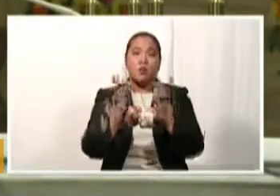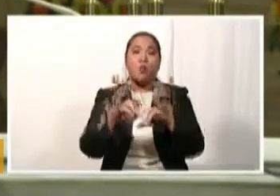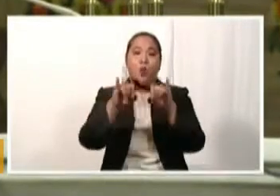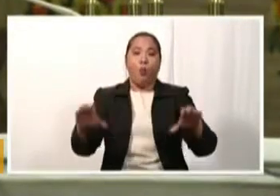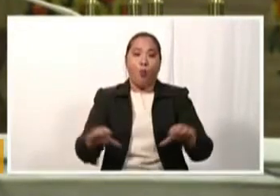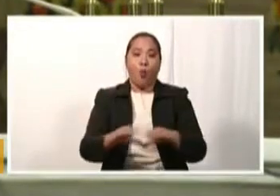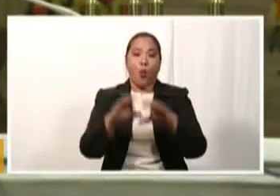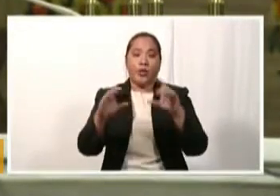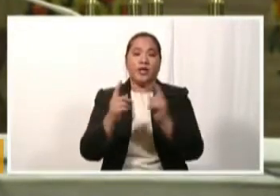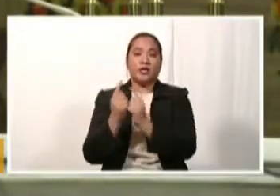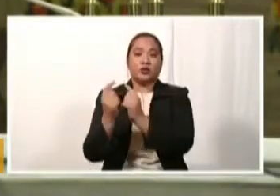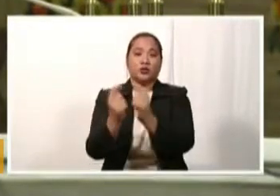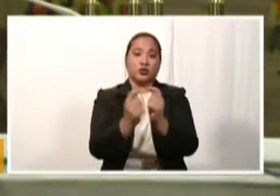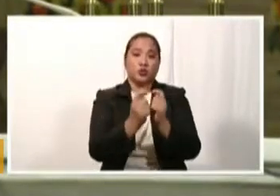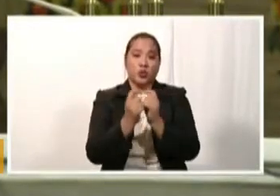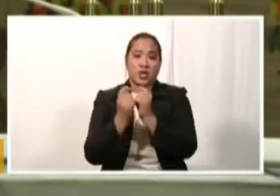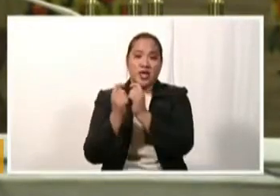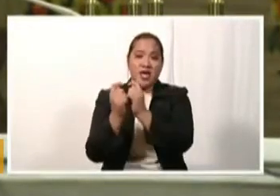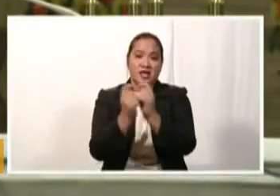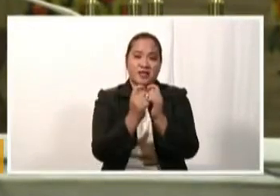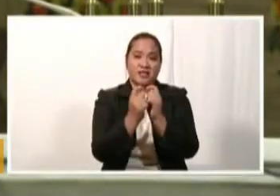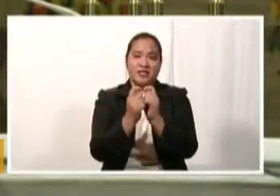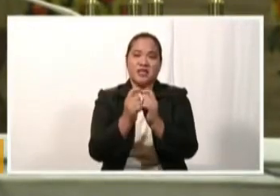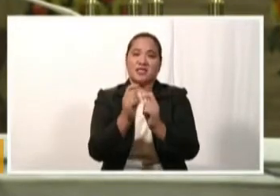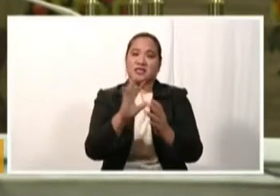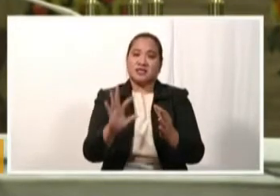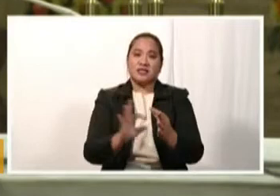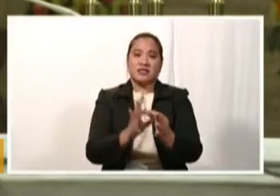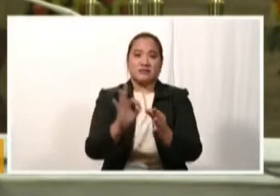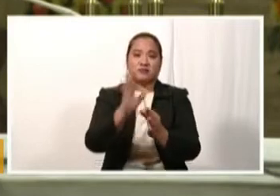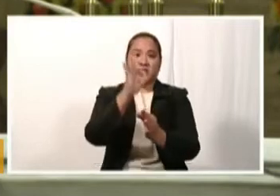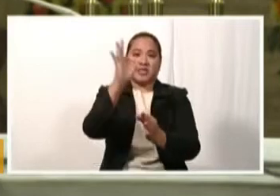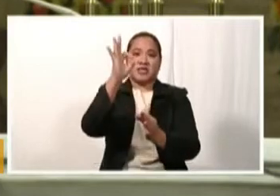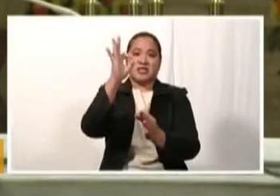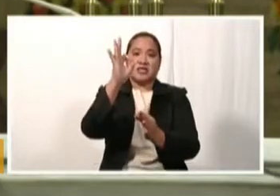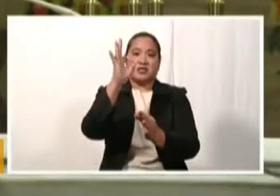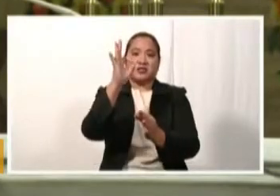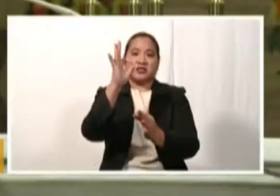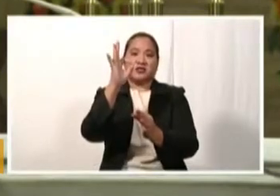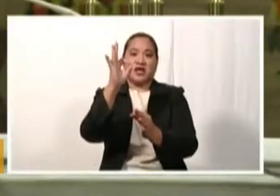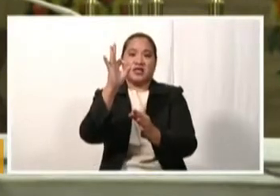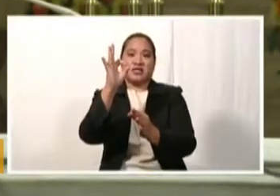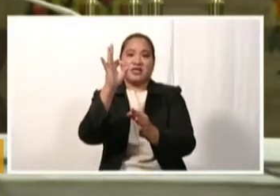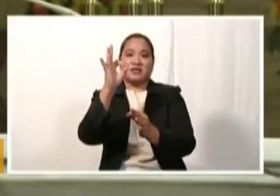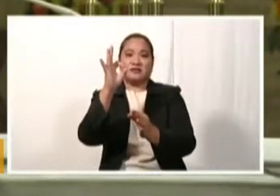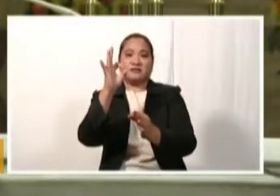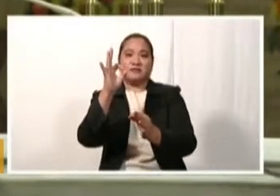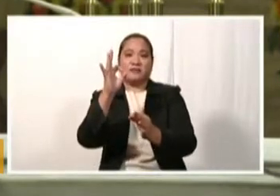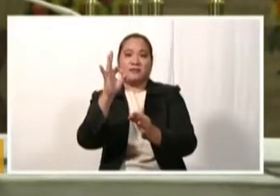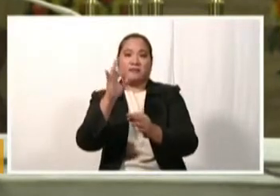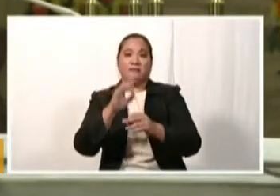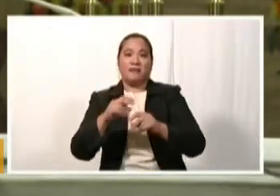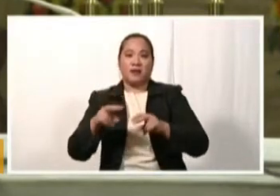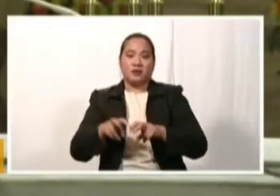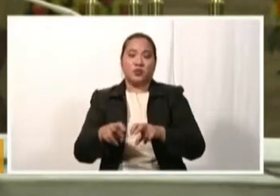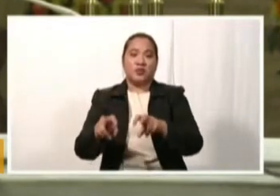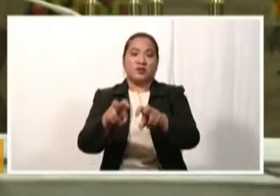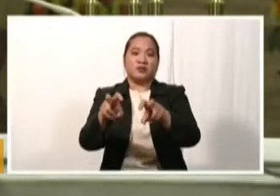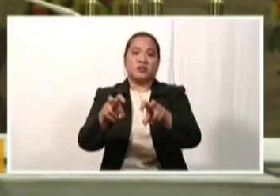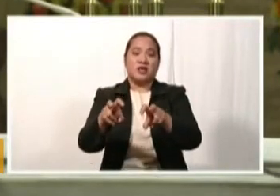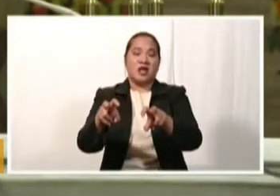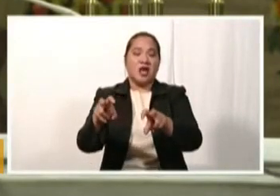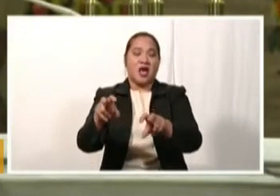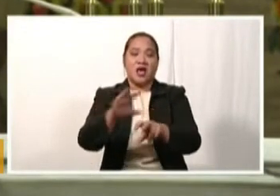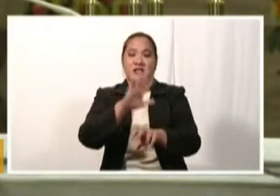working together in the spirit of synodality, and let us never